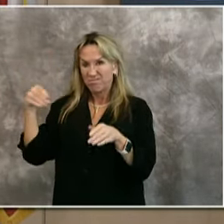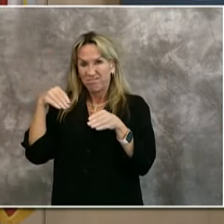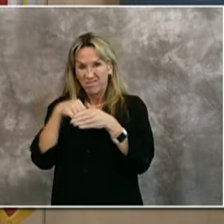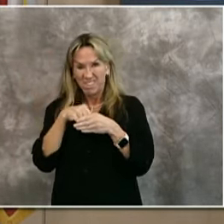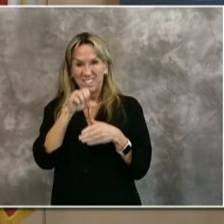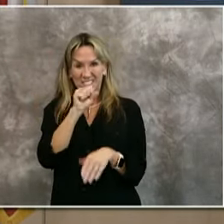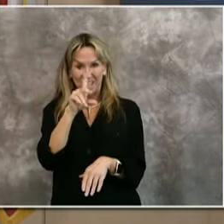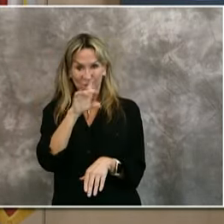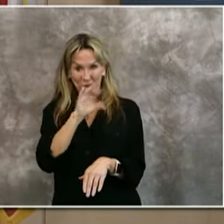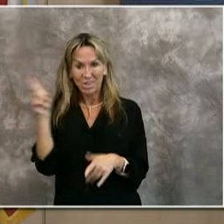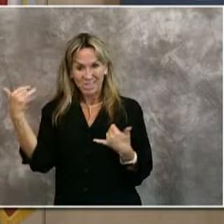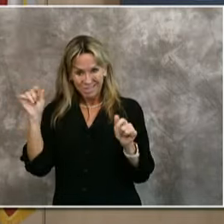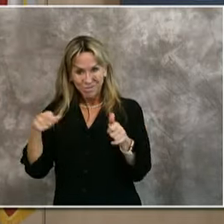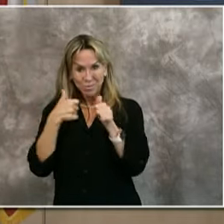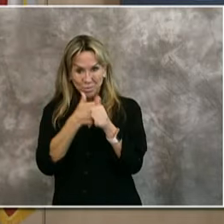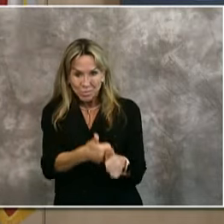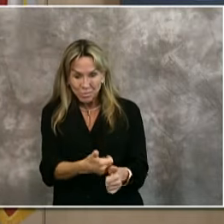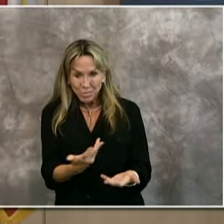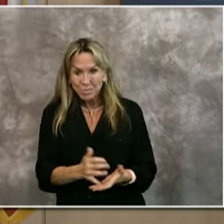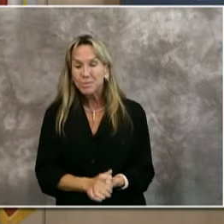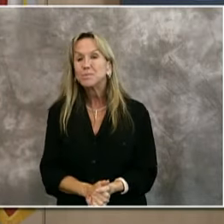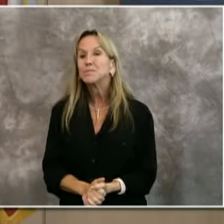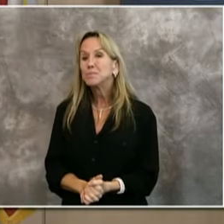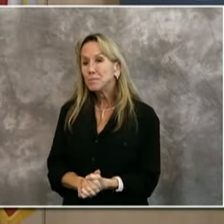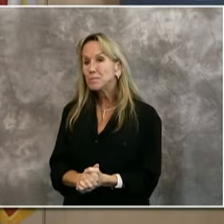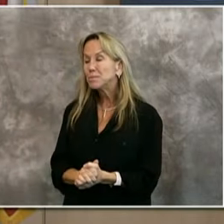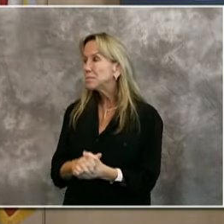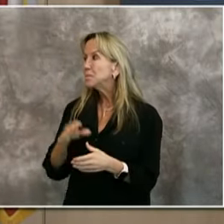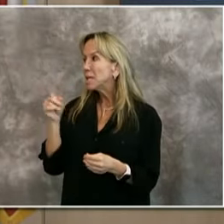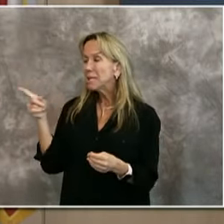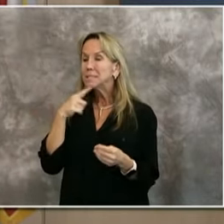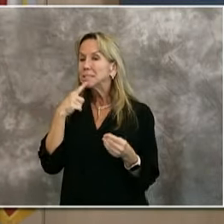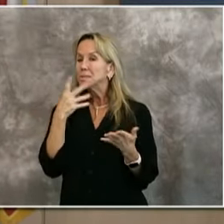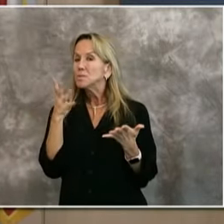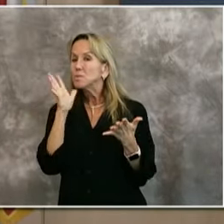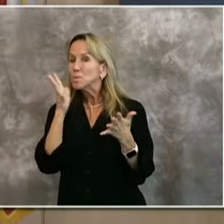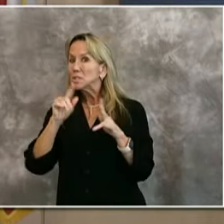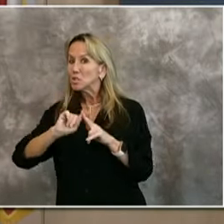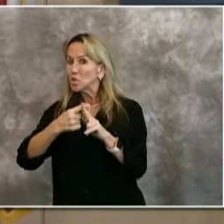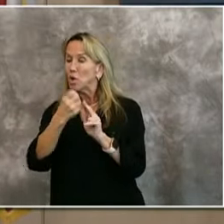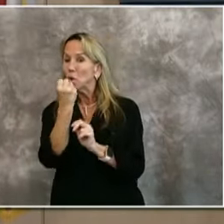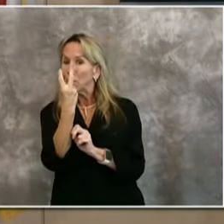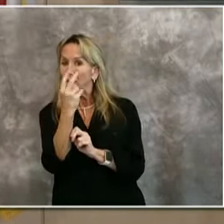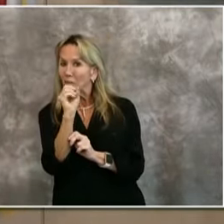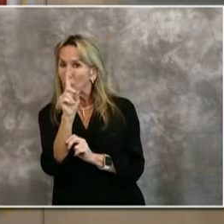it will take effect at 12:01 on Wednesday morning.